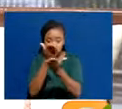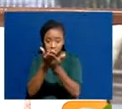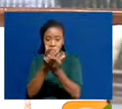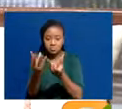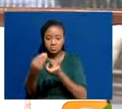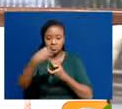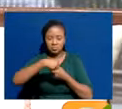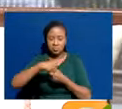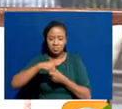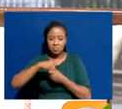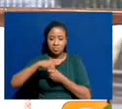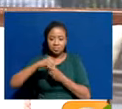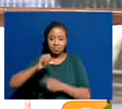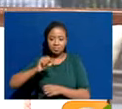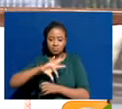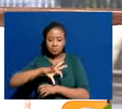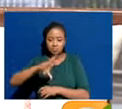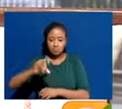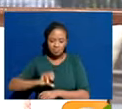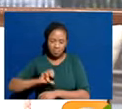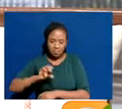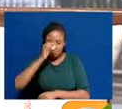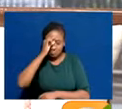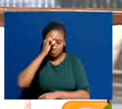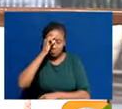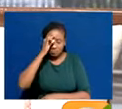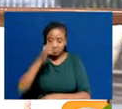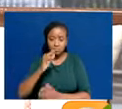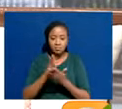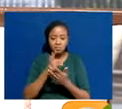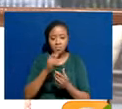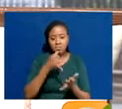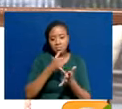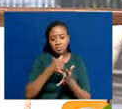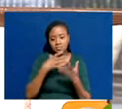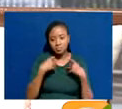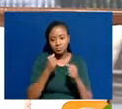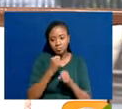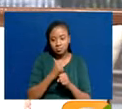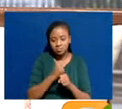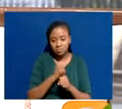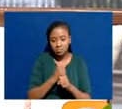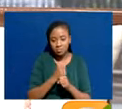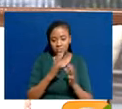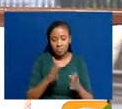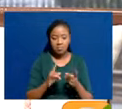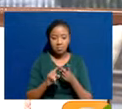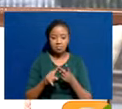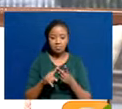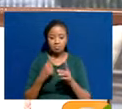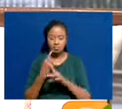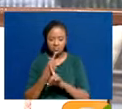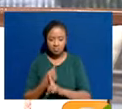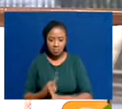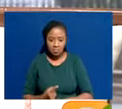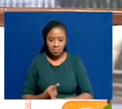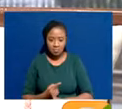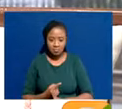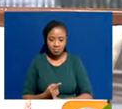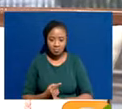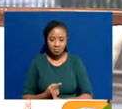government structure where they're supposed to be. So many of them are in healthcare, many of them are in the inspectorate, and so those jobs open, and they'll have first